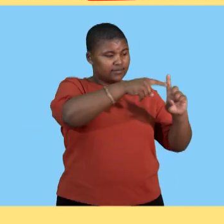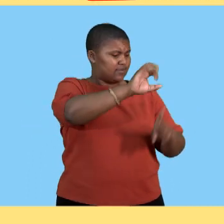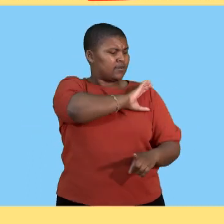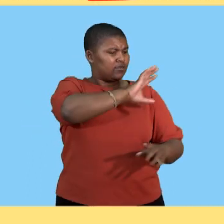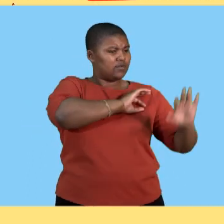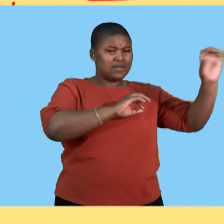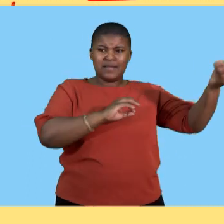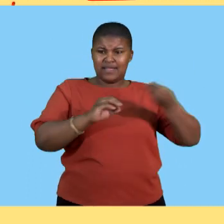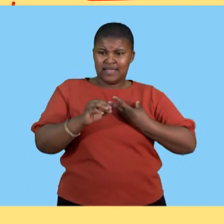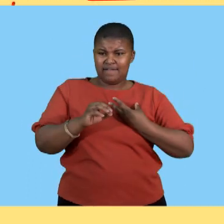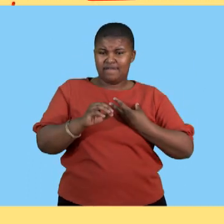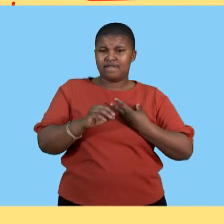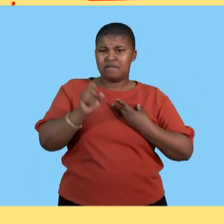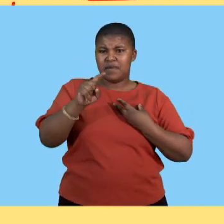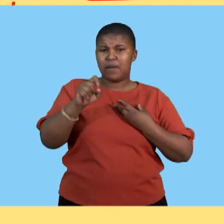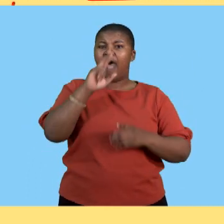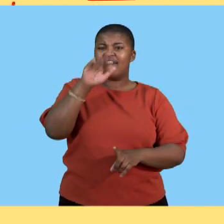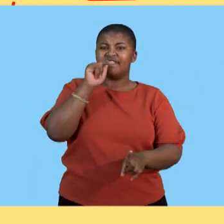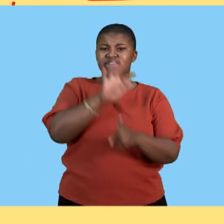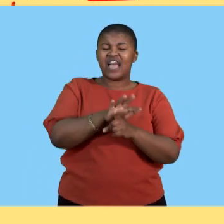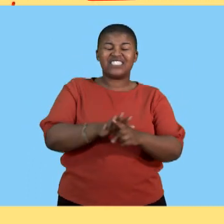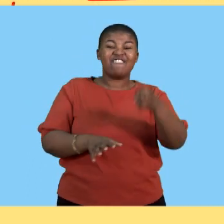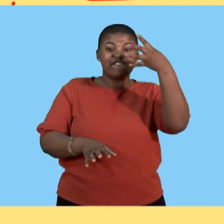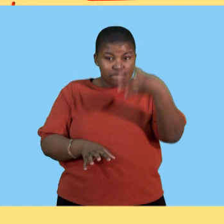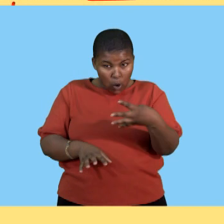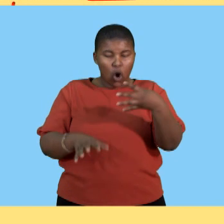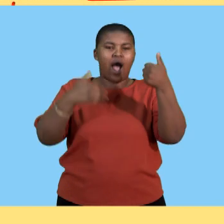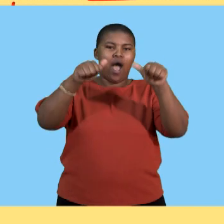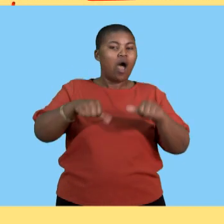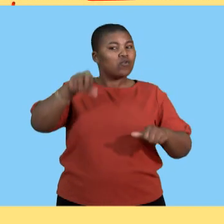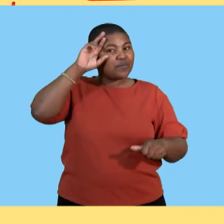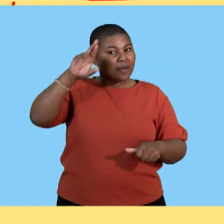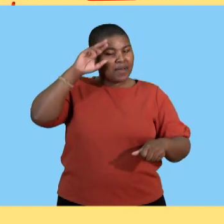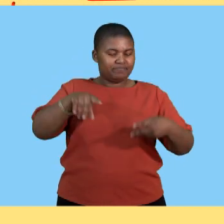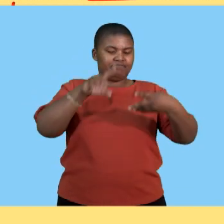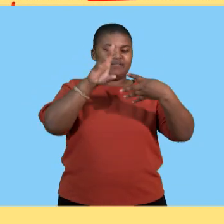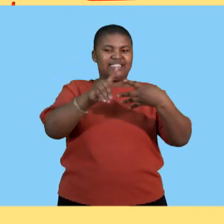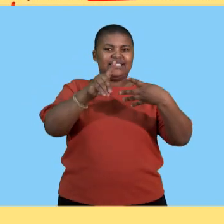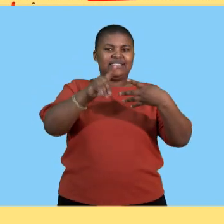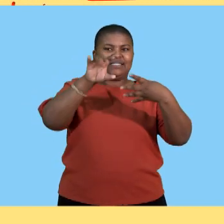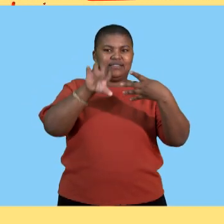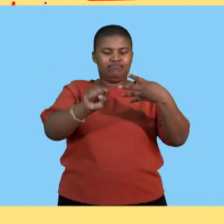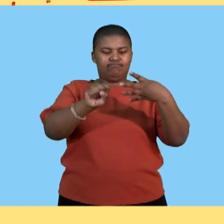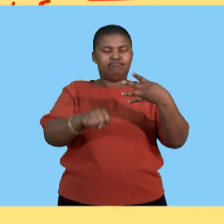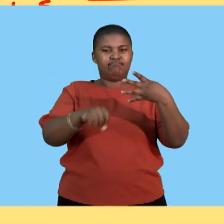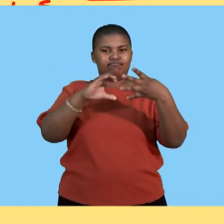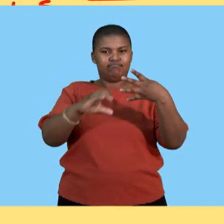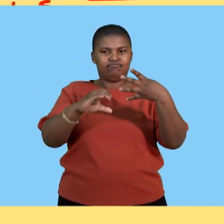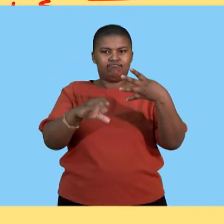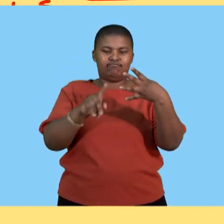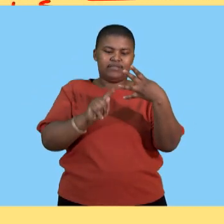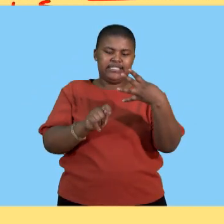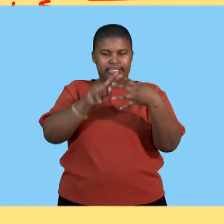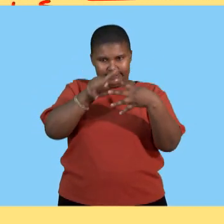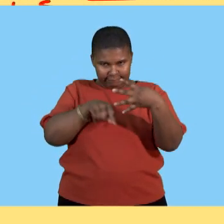goods, it has to affect 4 accounts, and we summarize it as discount.